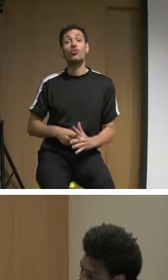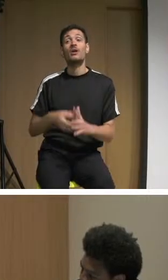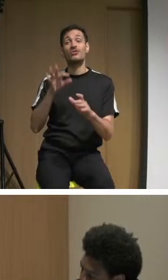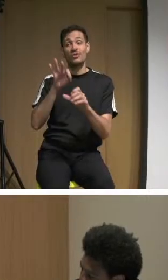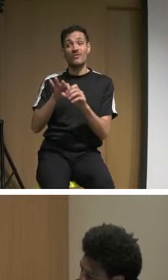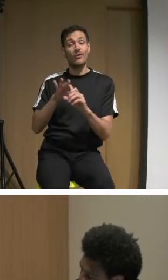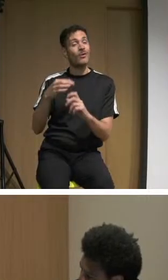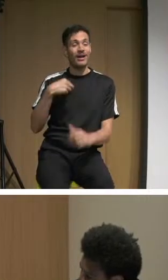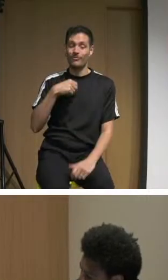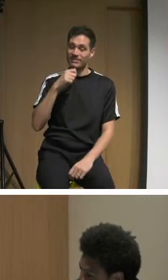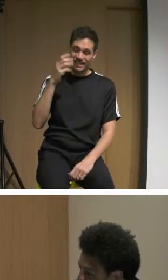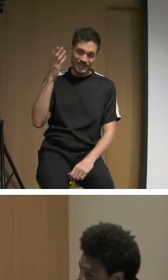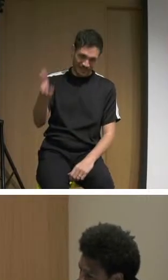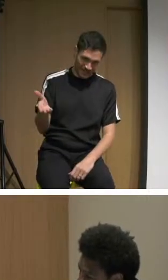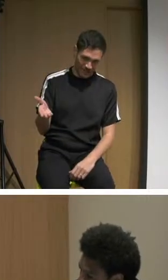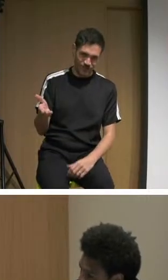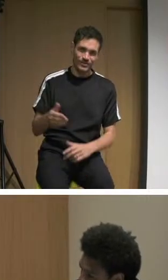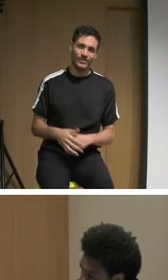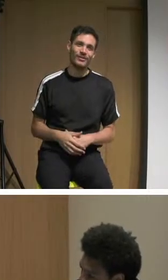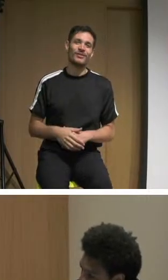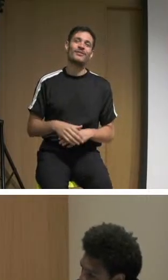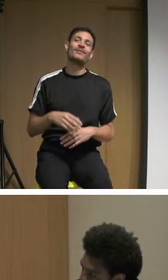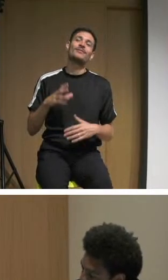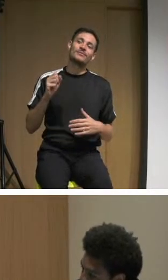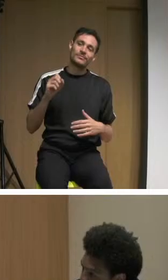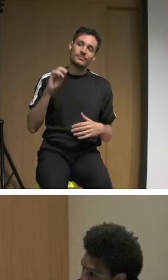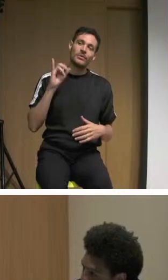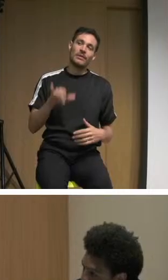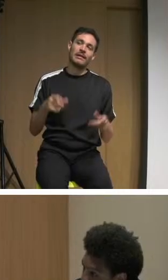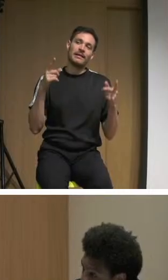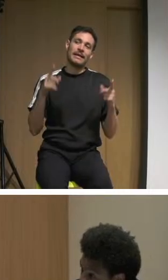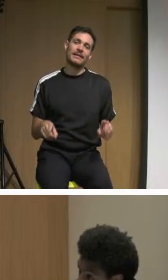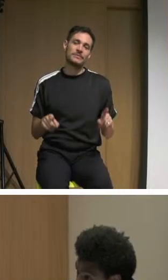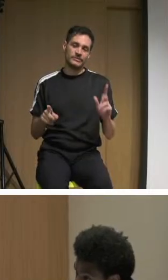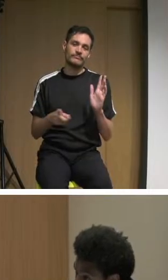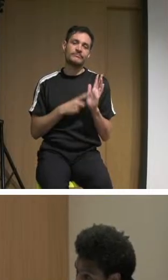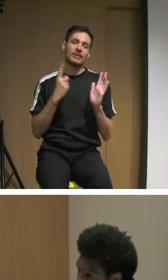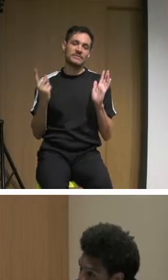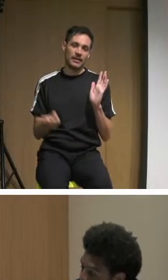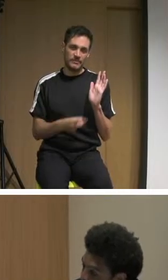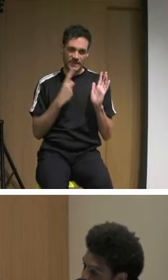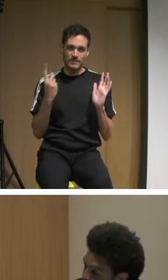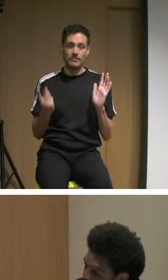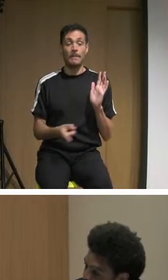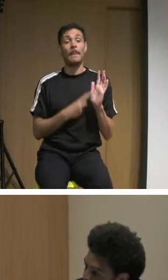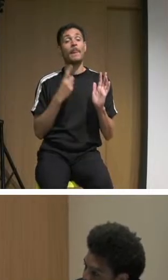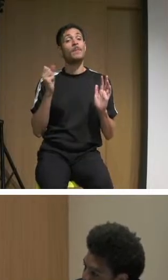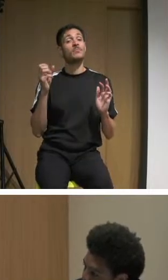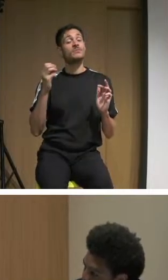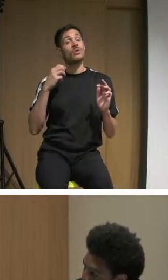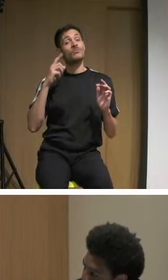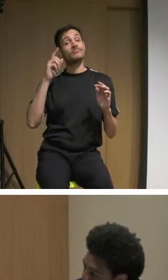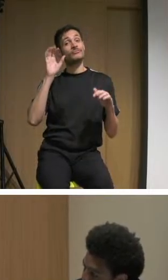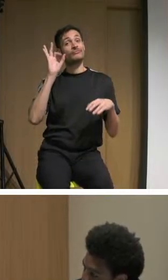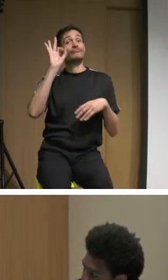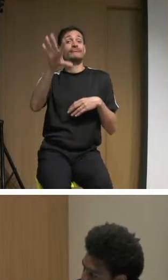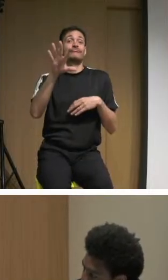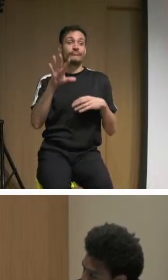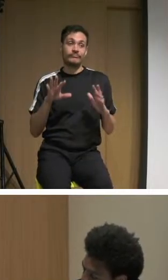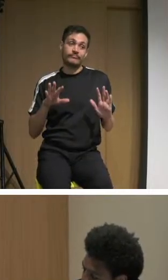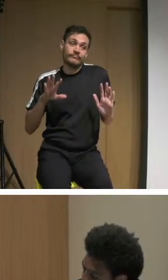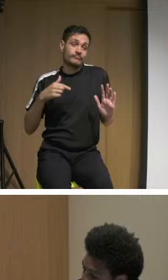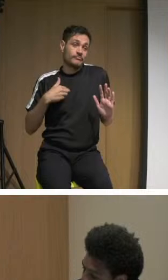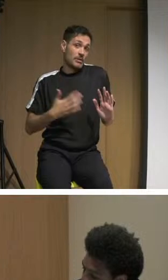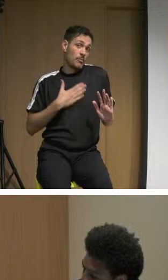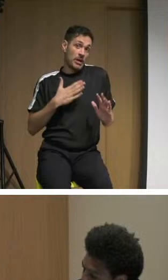there, so it does happen. But if just putting it out there, if there are others that share my sentiment, I'm happy to go